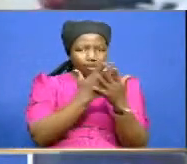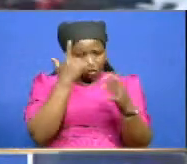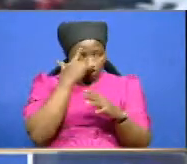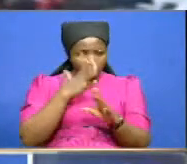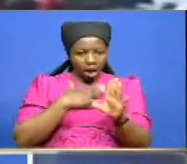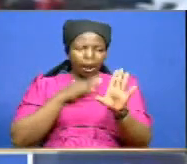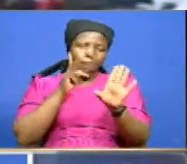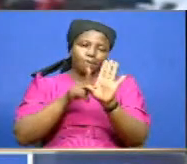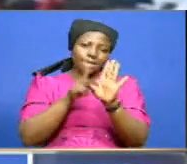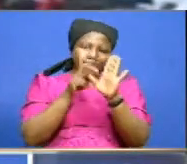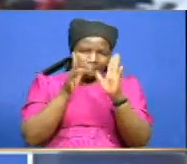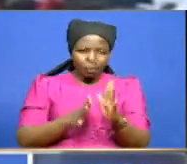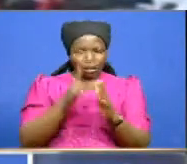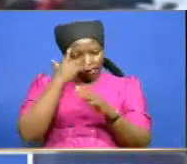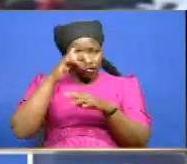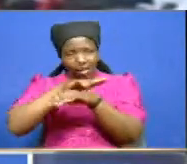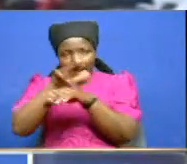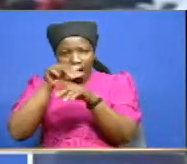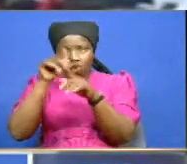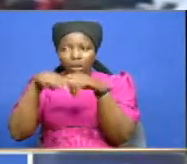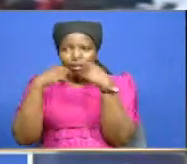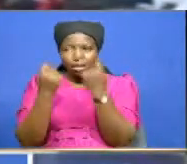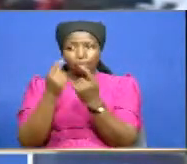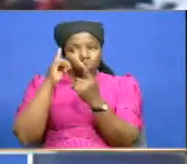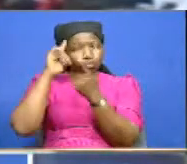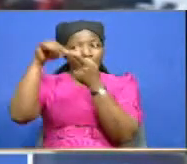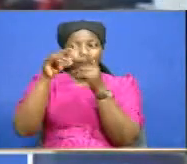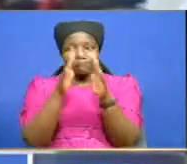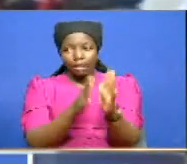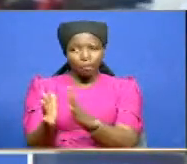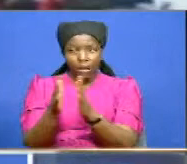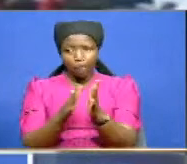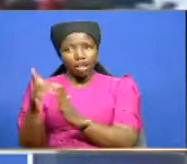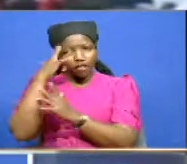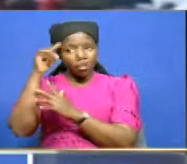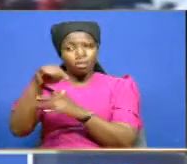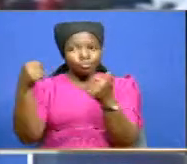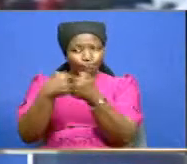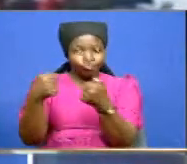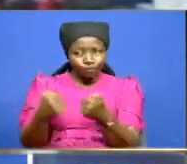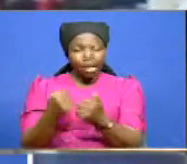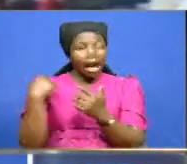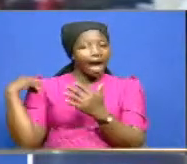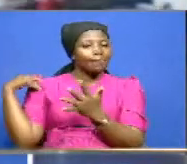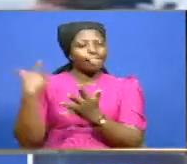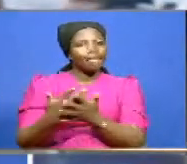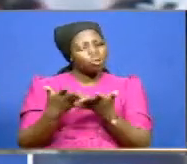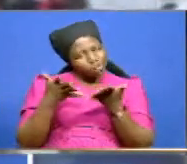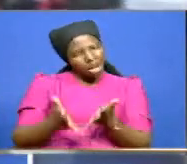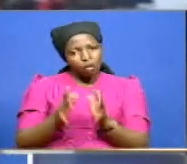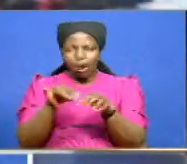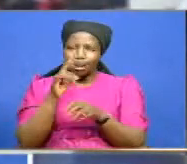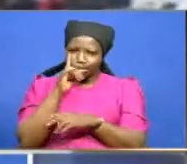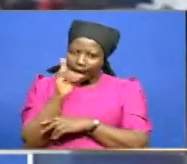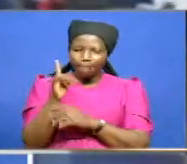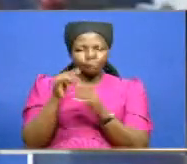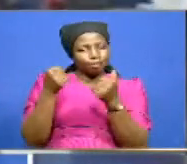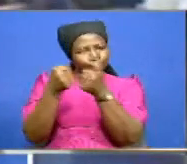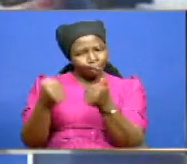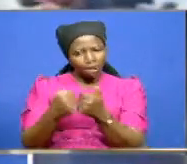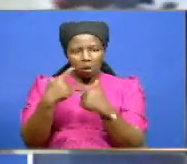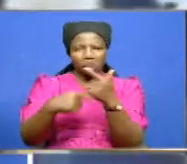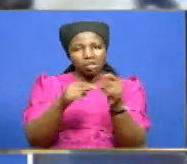participants, for the national team, towards the preparation for this tournament. And up to now, as you can see, the tournament is going on